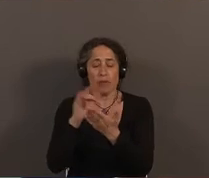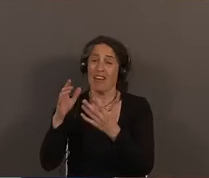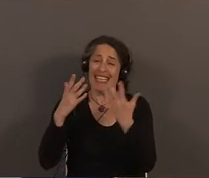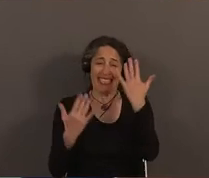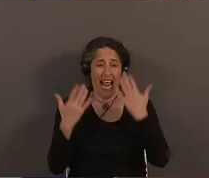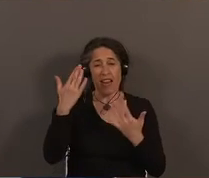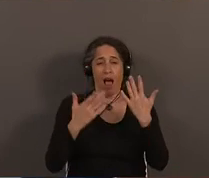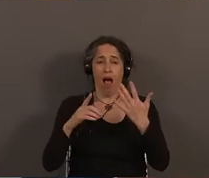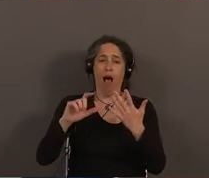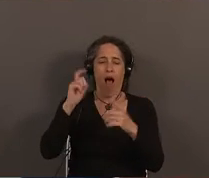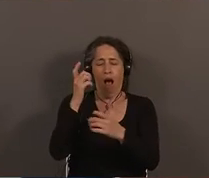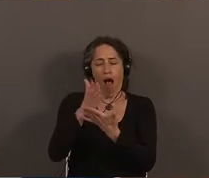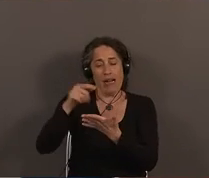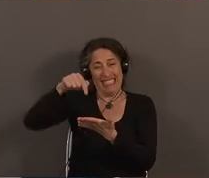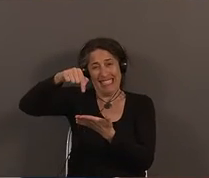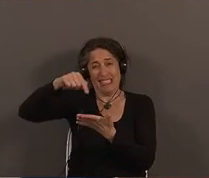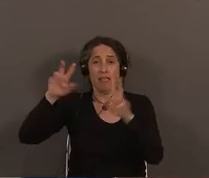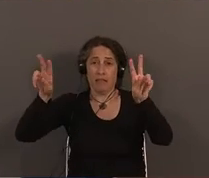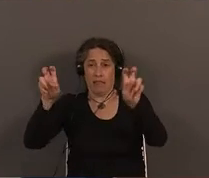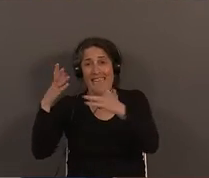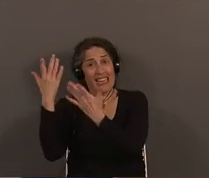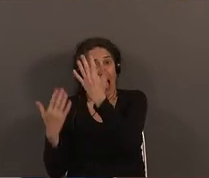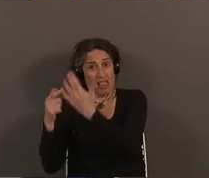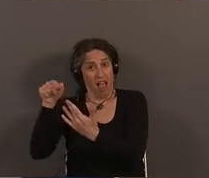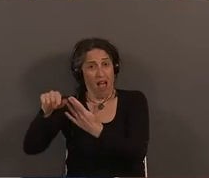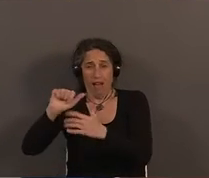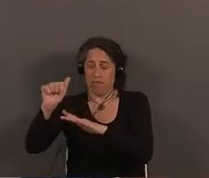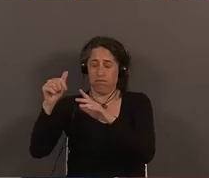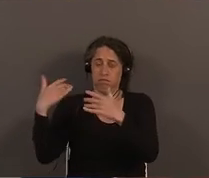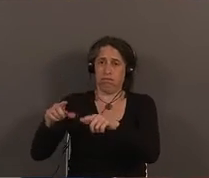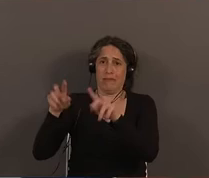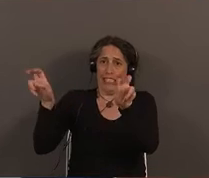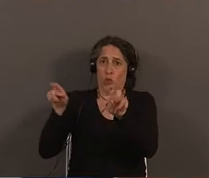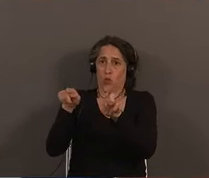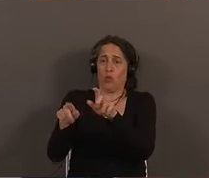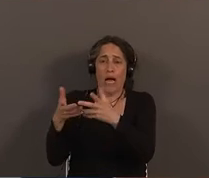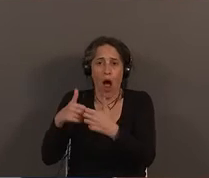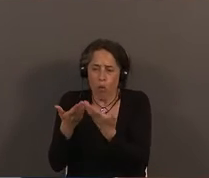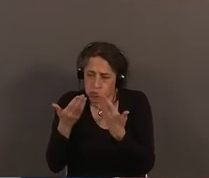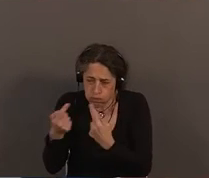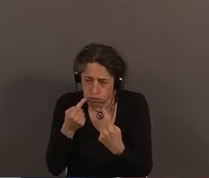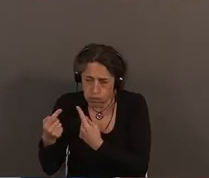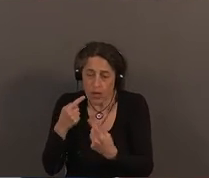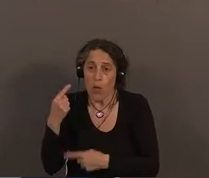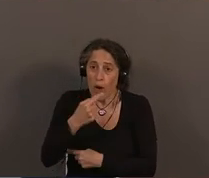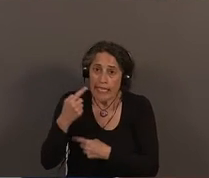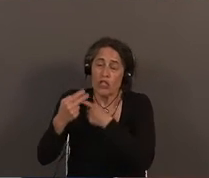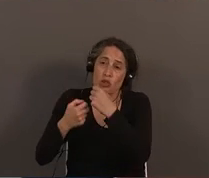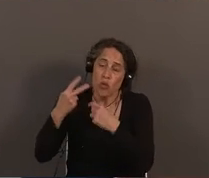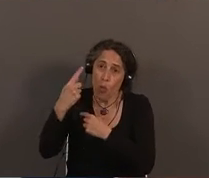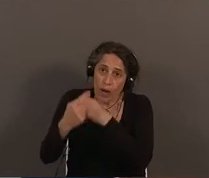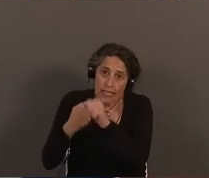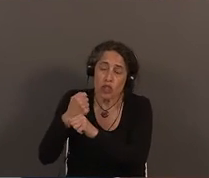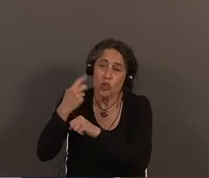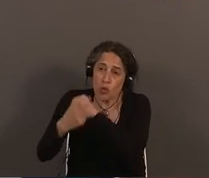also. And I even sensed that during these latest 1 year, 2 years, people were talking a lot on the phone calls